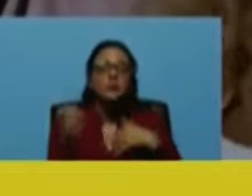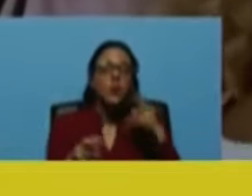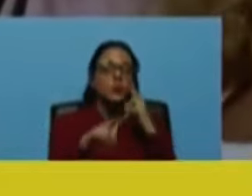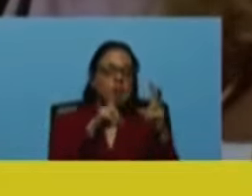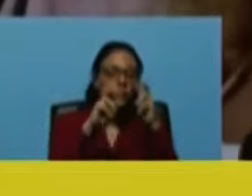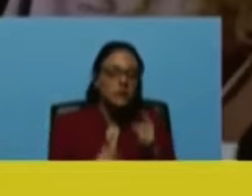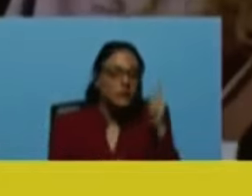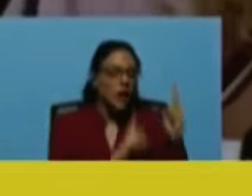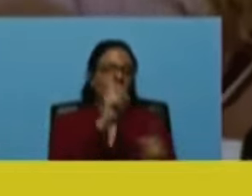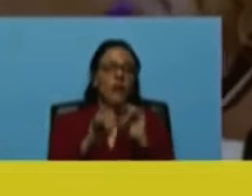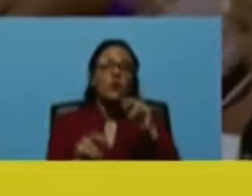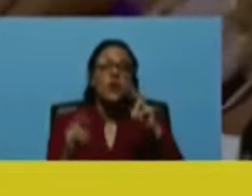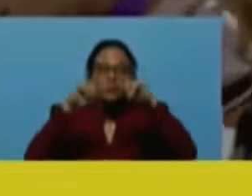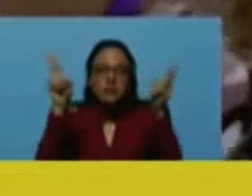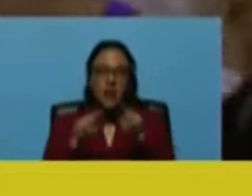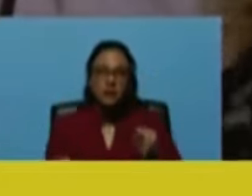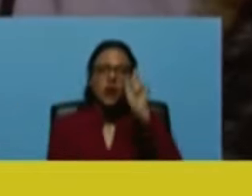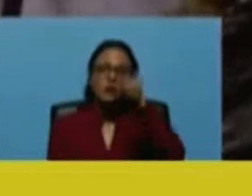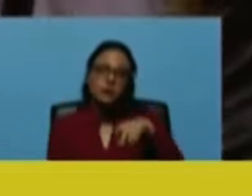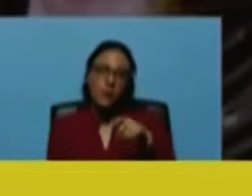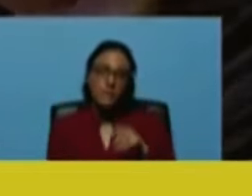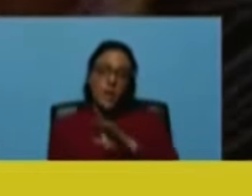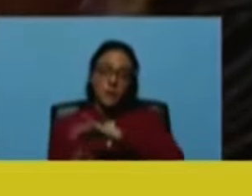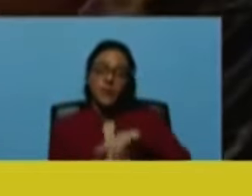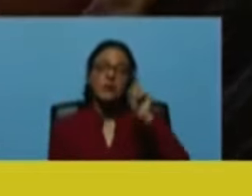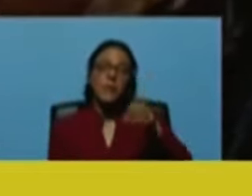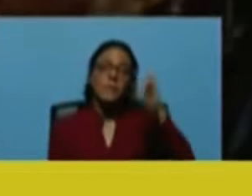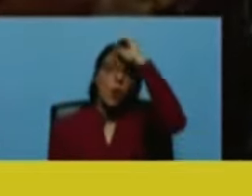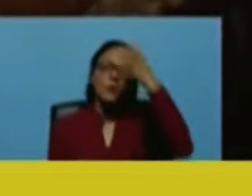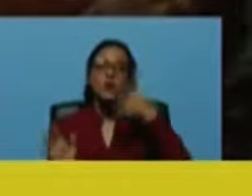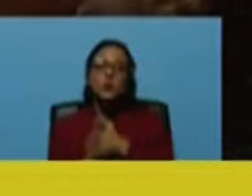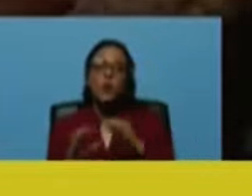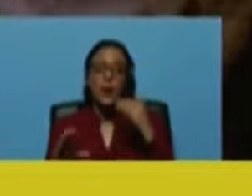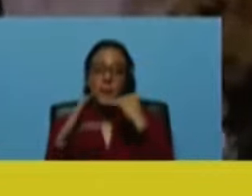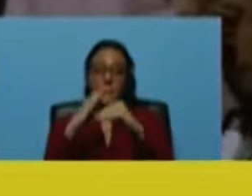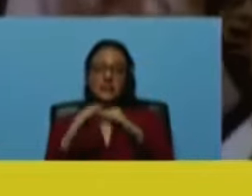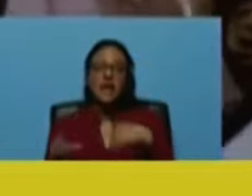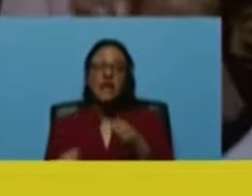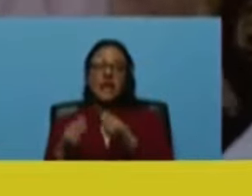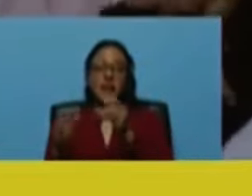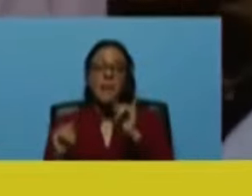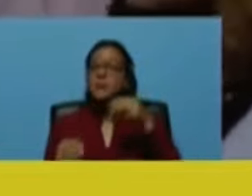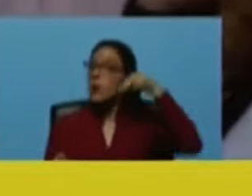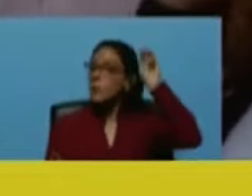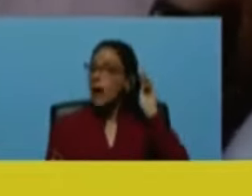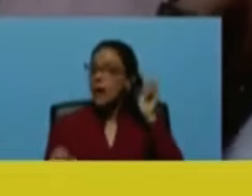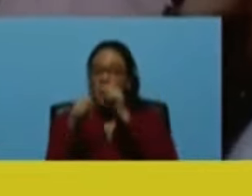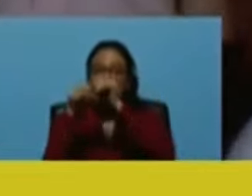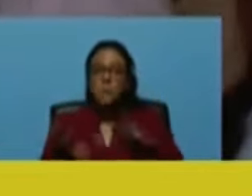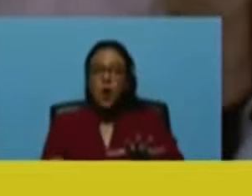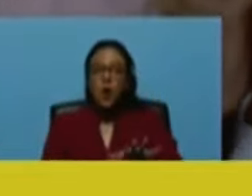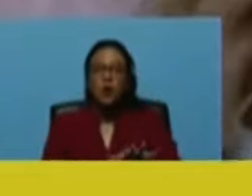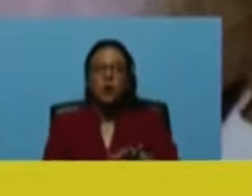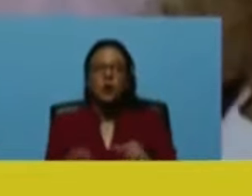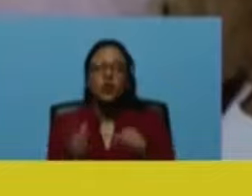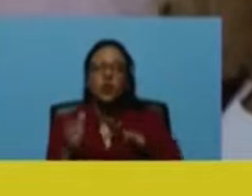as the Unitary Platform did, and also your opinion